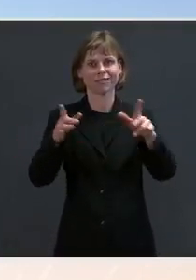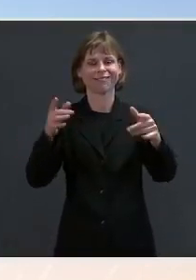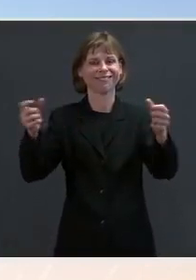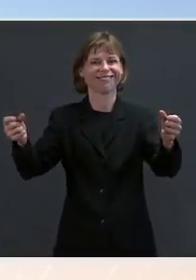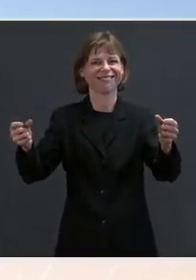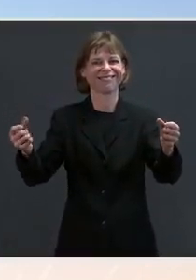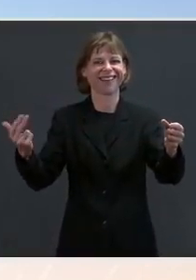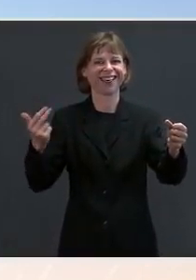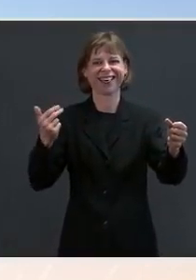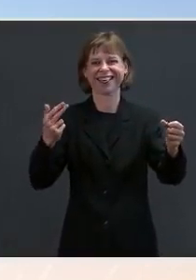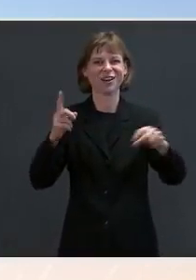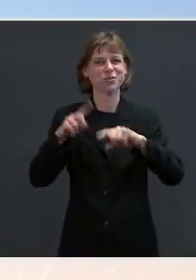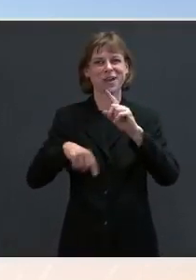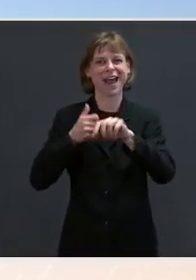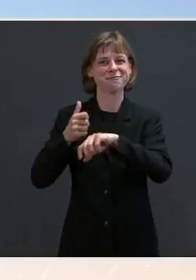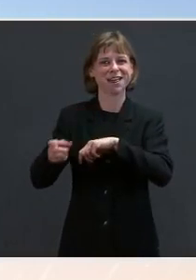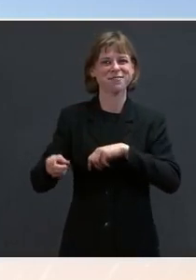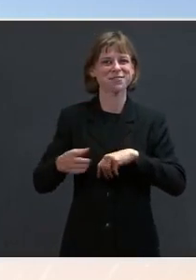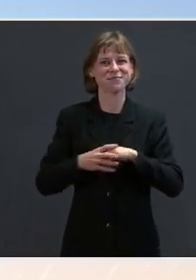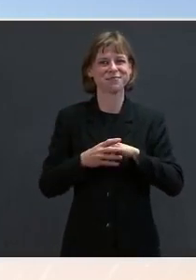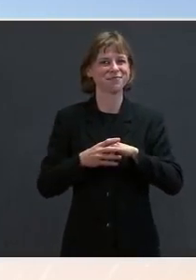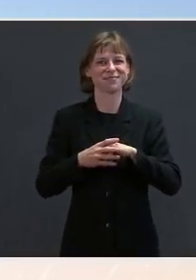ahead. We can't blame him for anything. Go ahead.